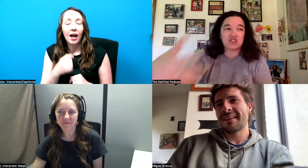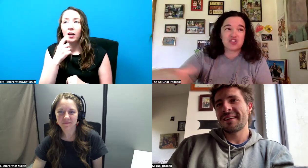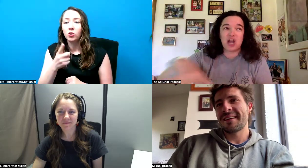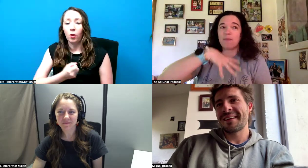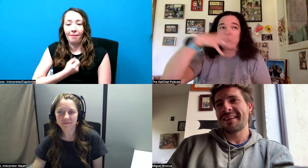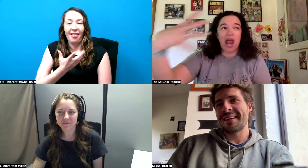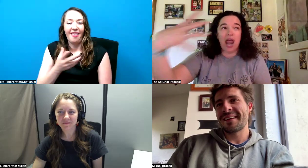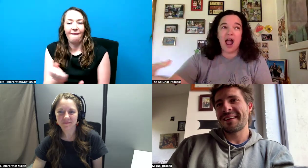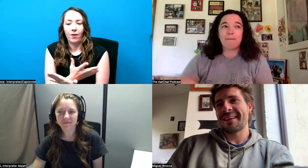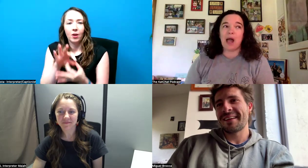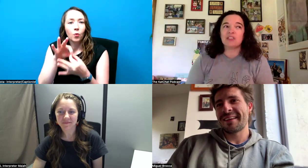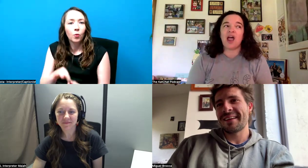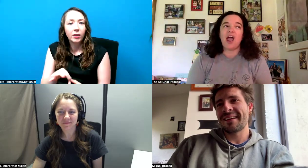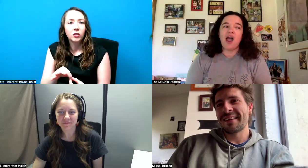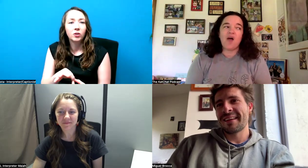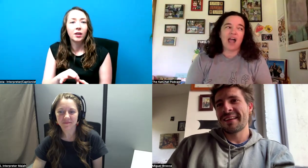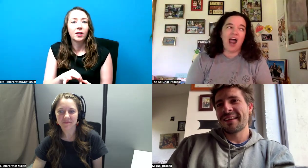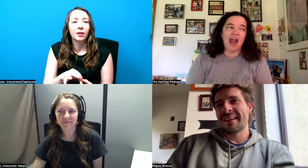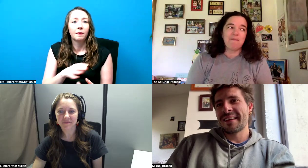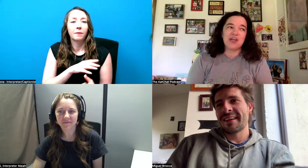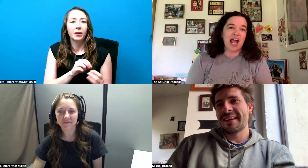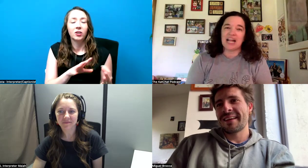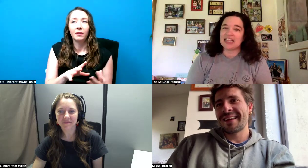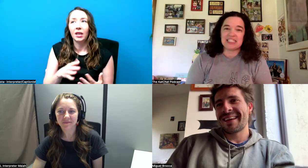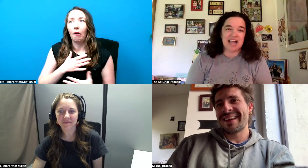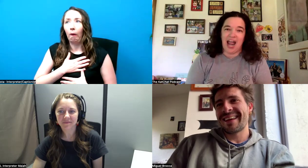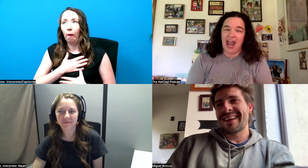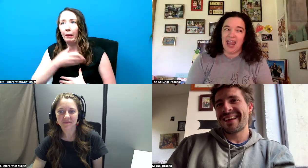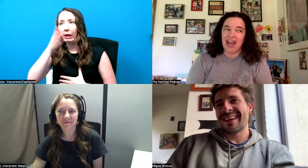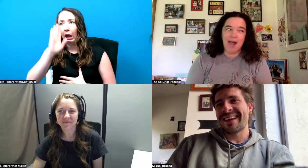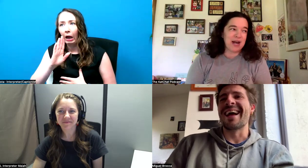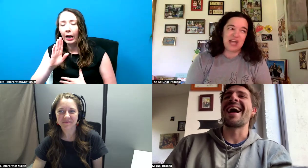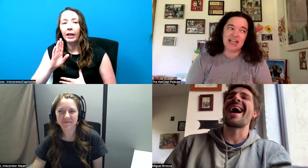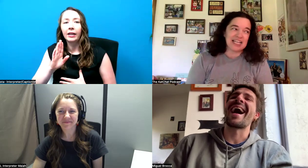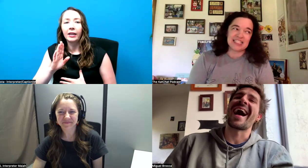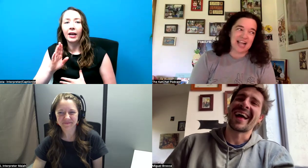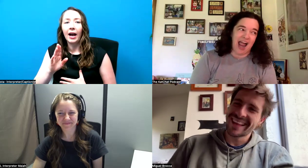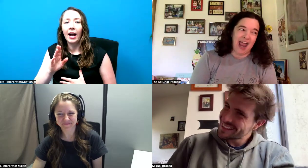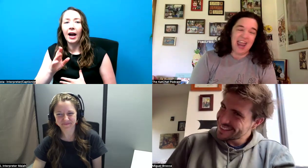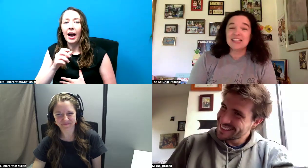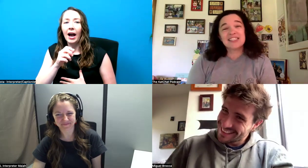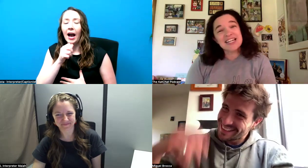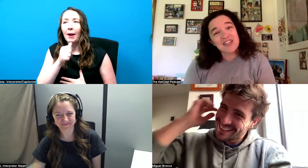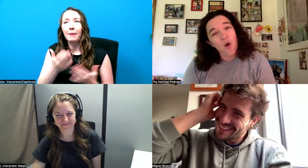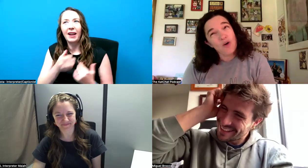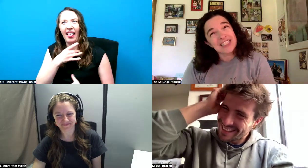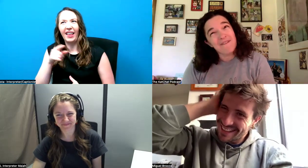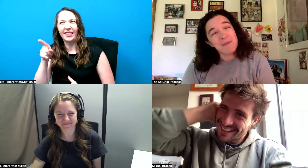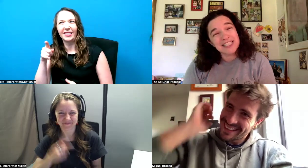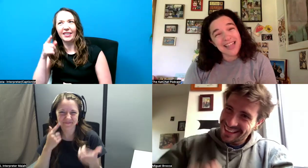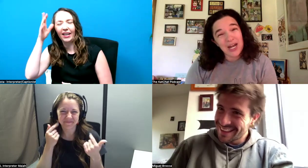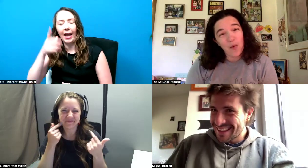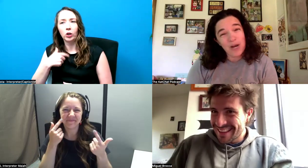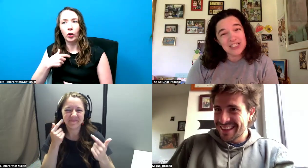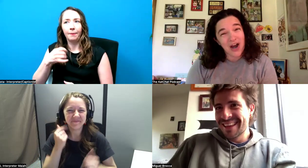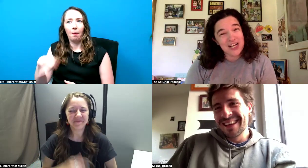the relationship, the breakup, and I was like, oh God, I better not let this guy. I better not let this guy.